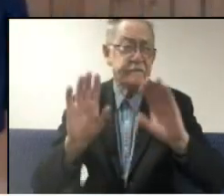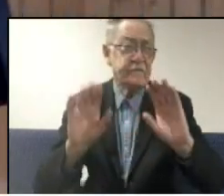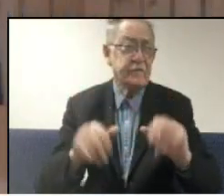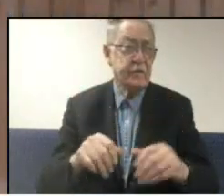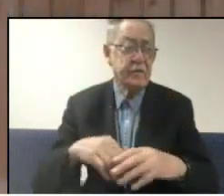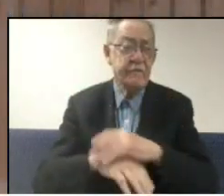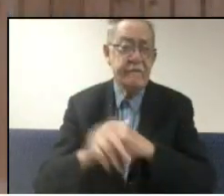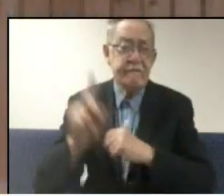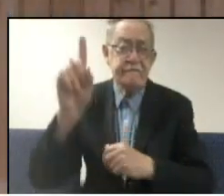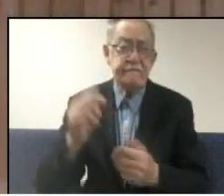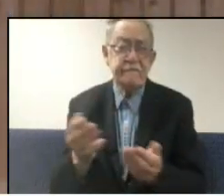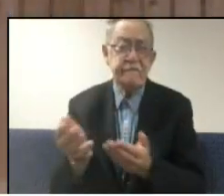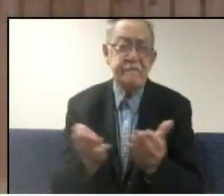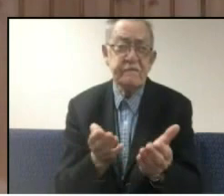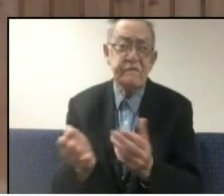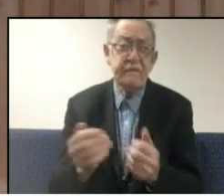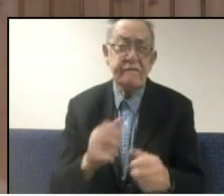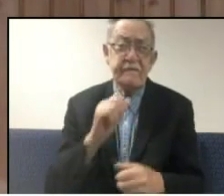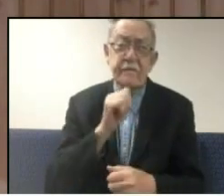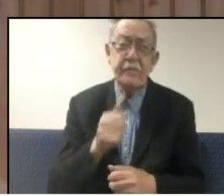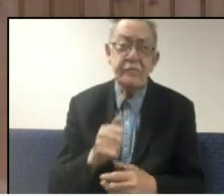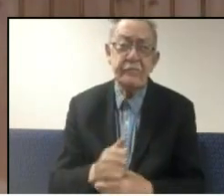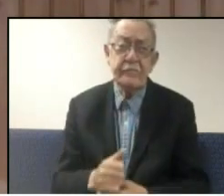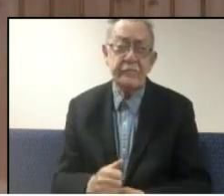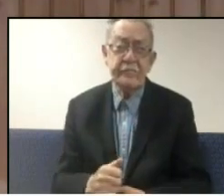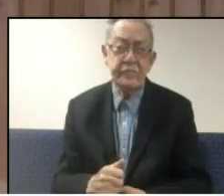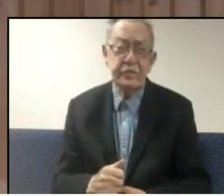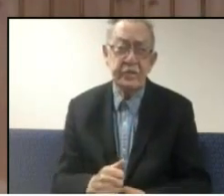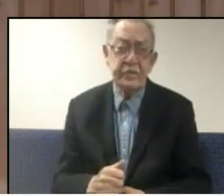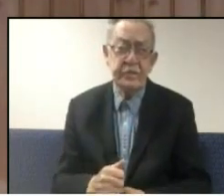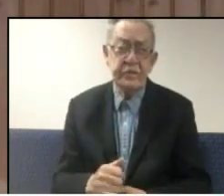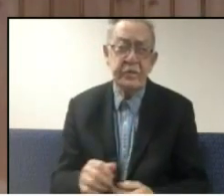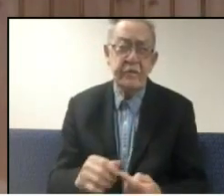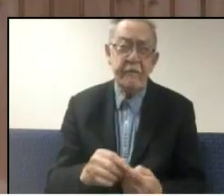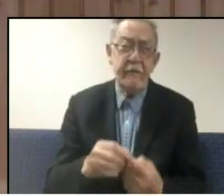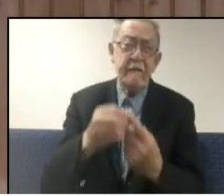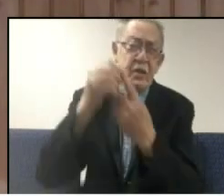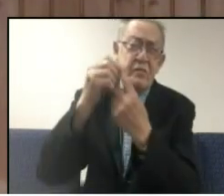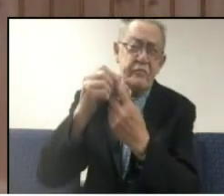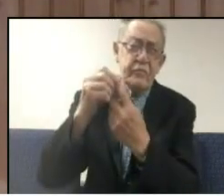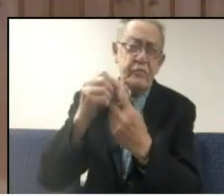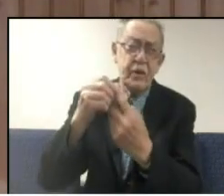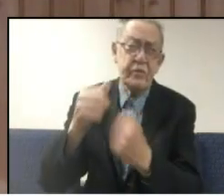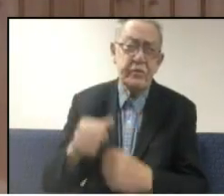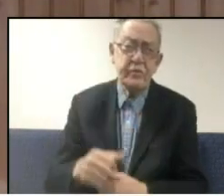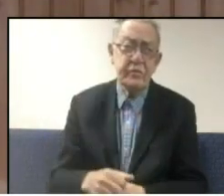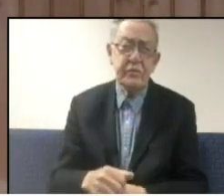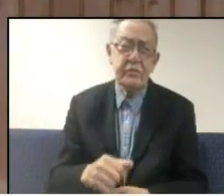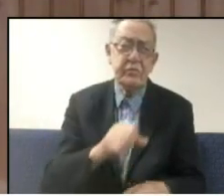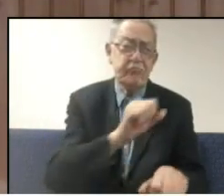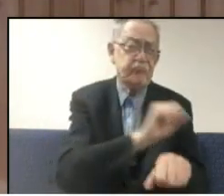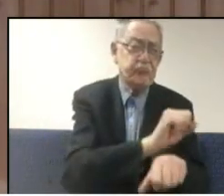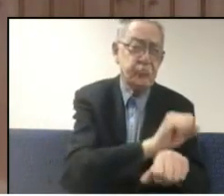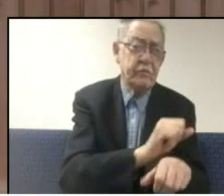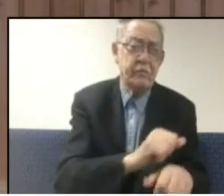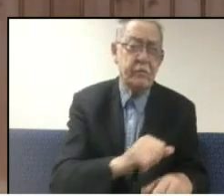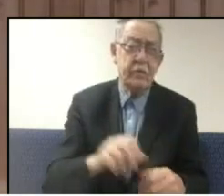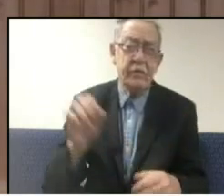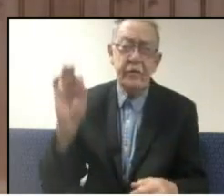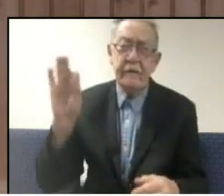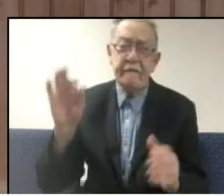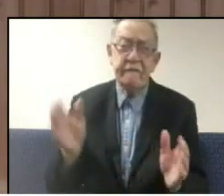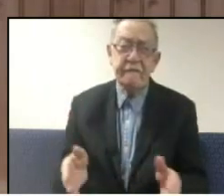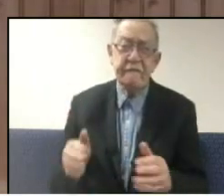service. It's not a specific occupation as maybe being a pastor